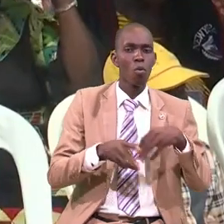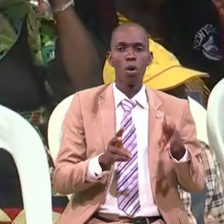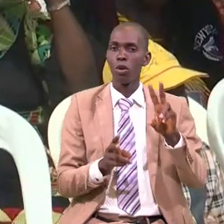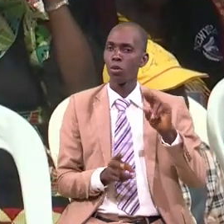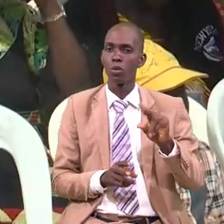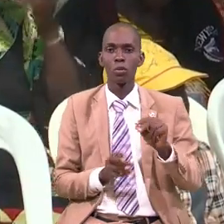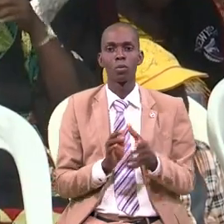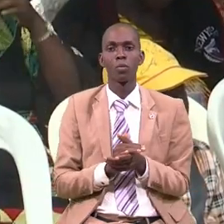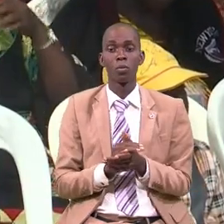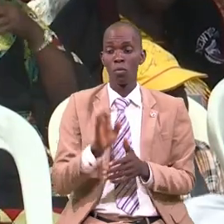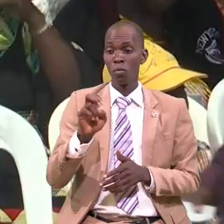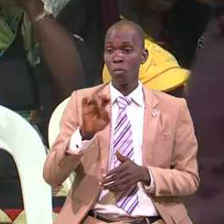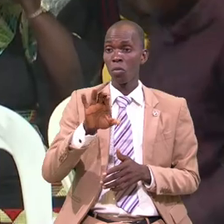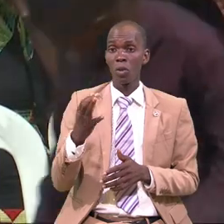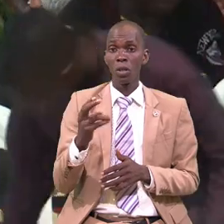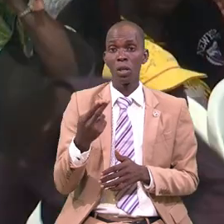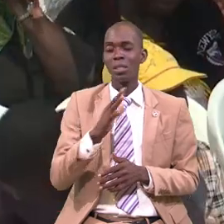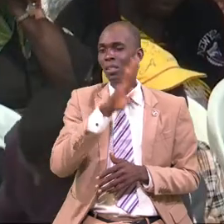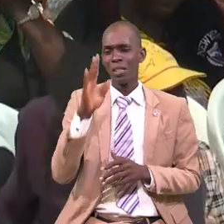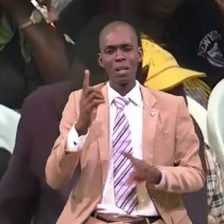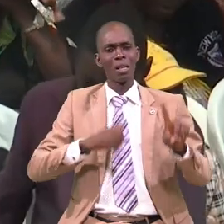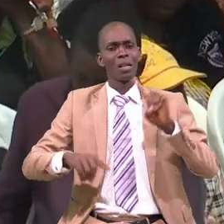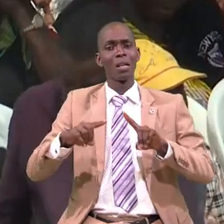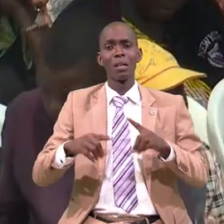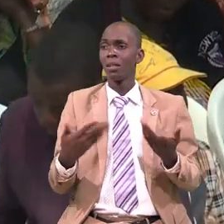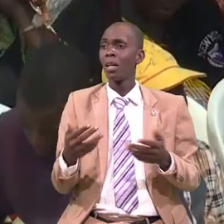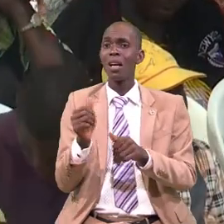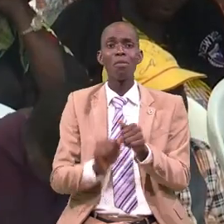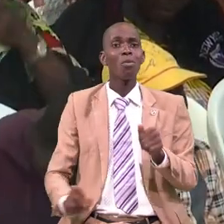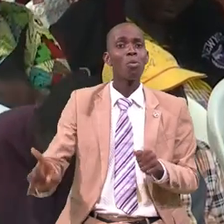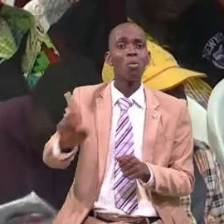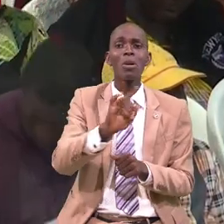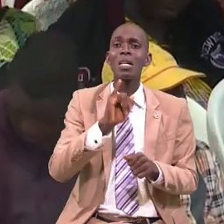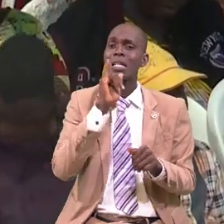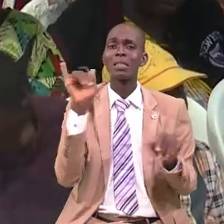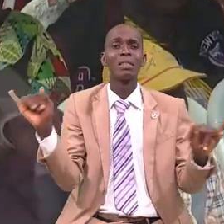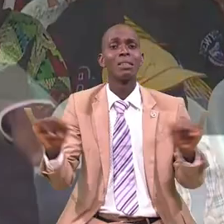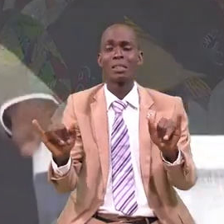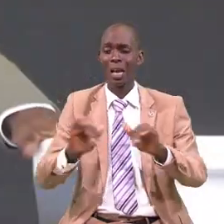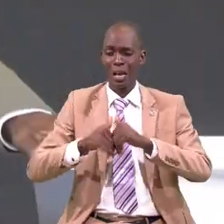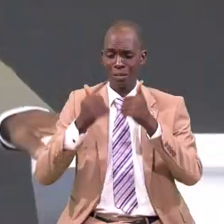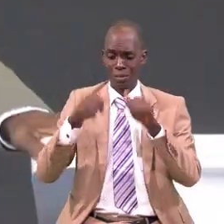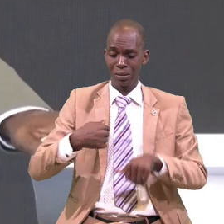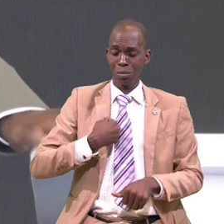He didn't say, everybody is like that, how can I be different?